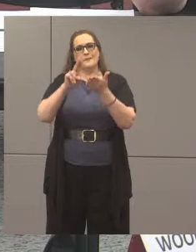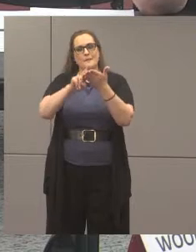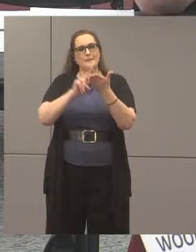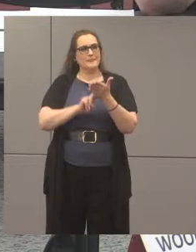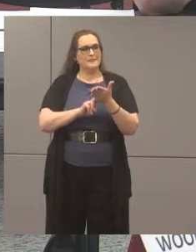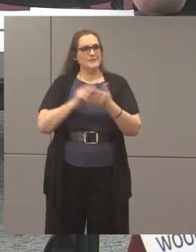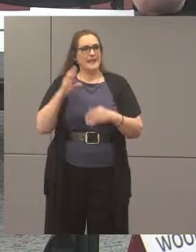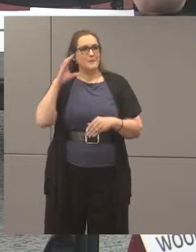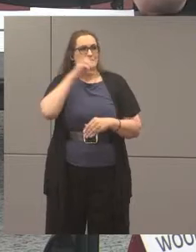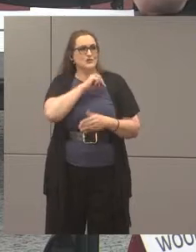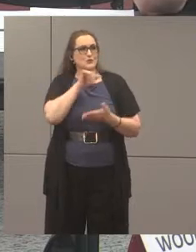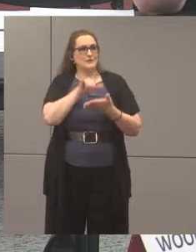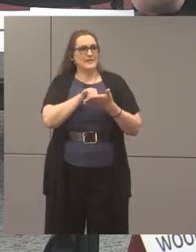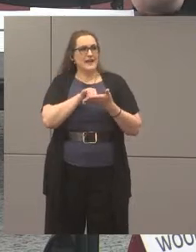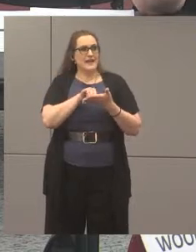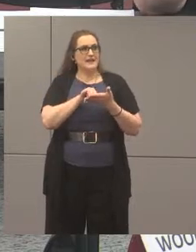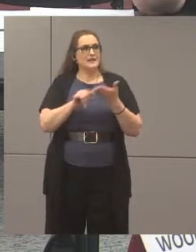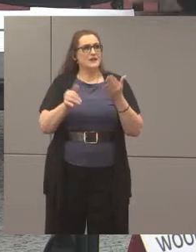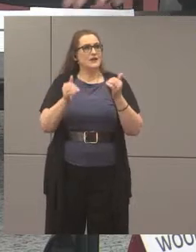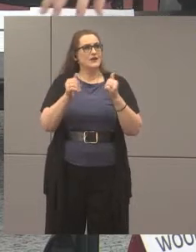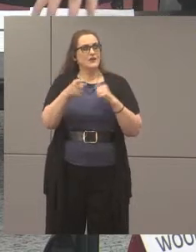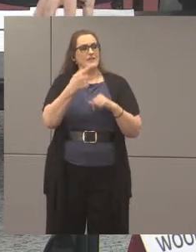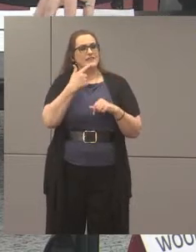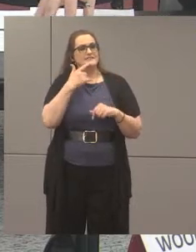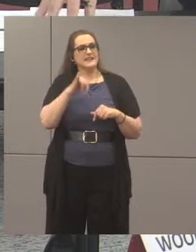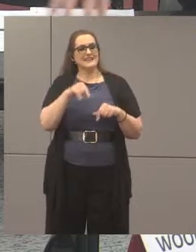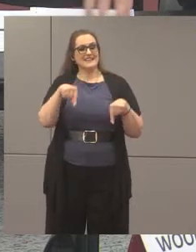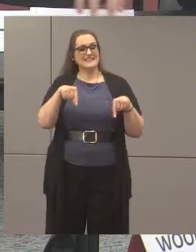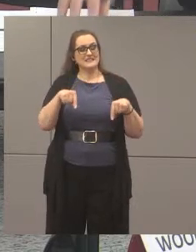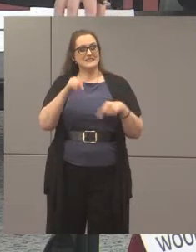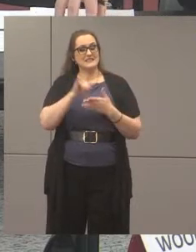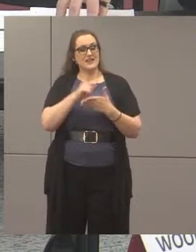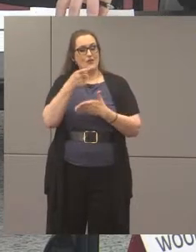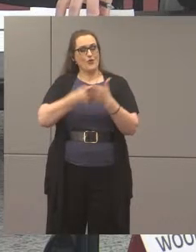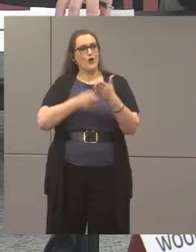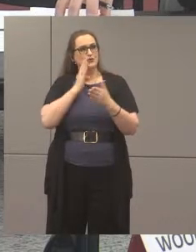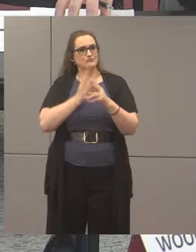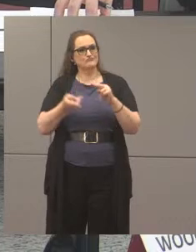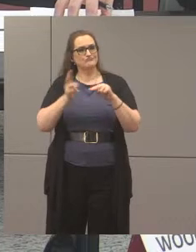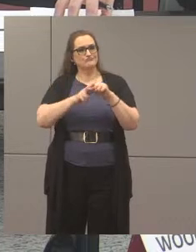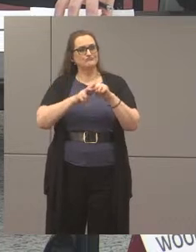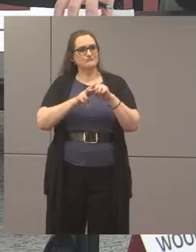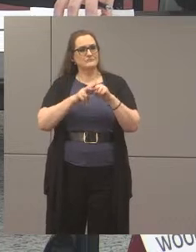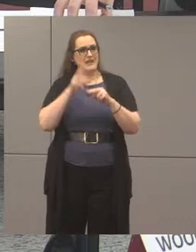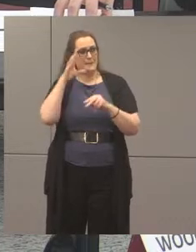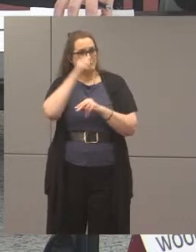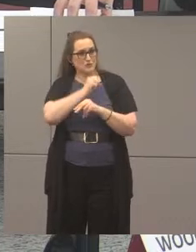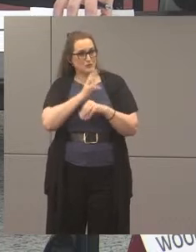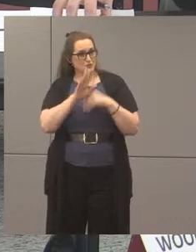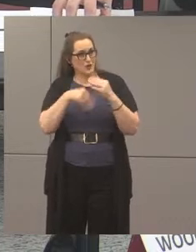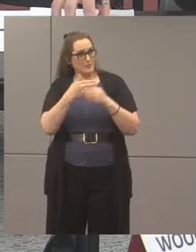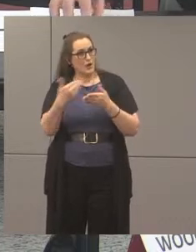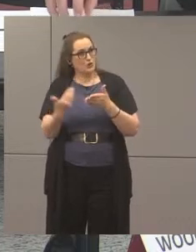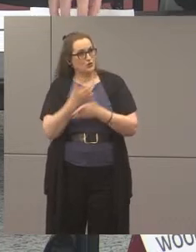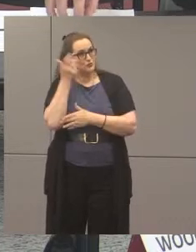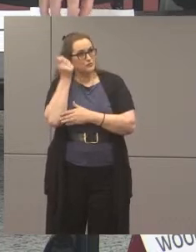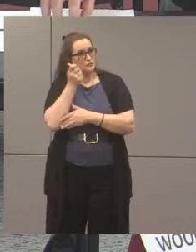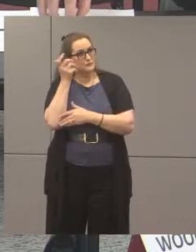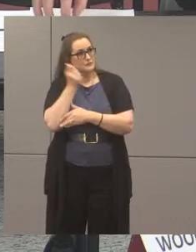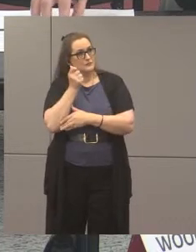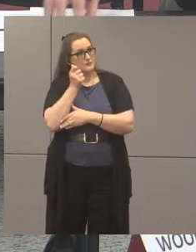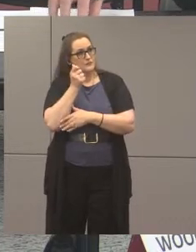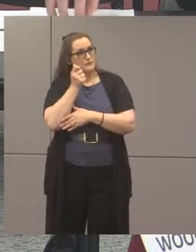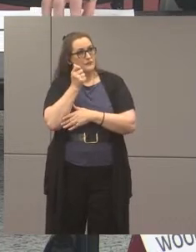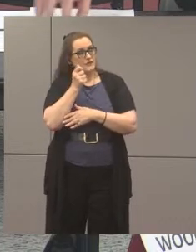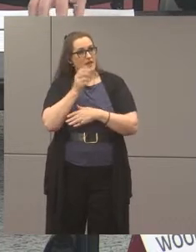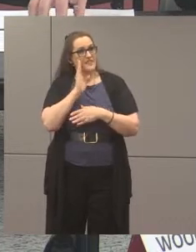I'm assuming that, they say in this that costs are going to increase. I would assume they're referring to new subscriptions,